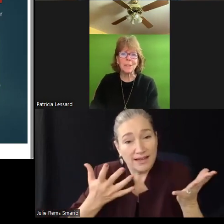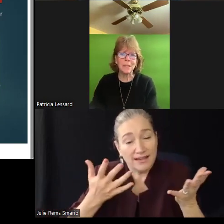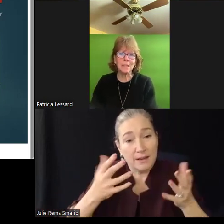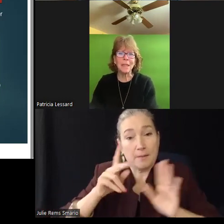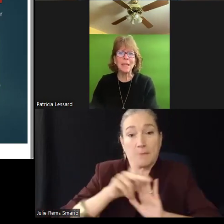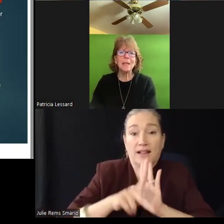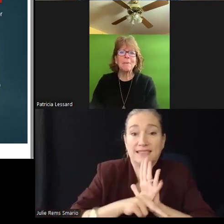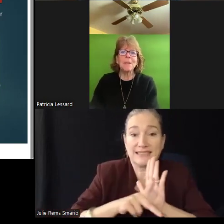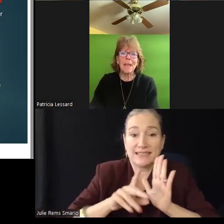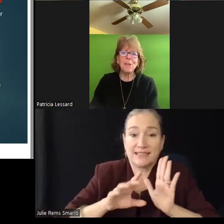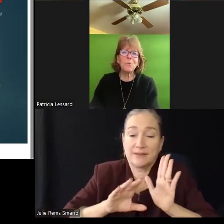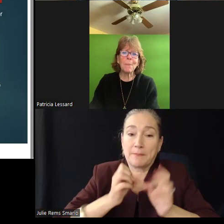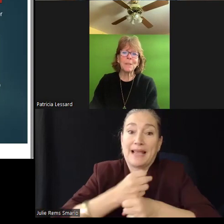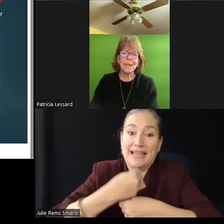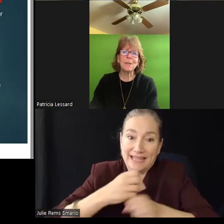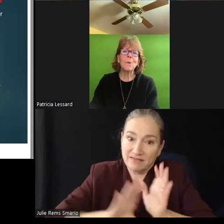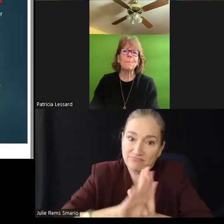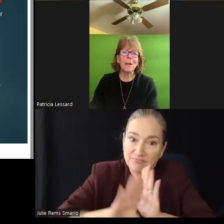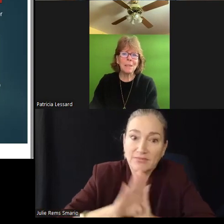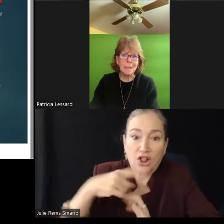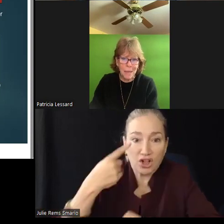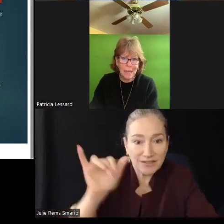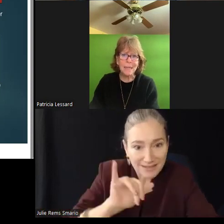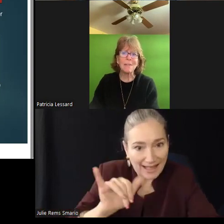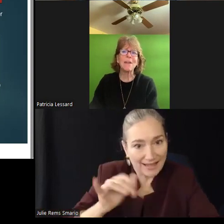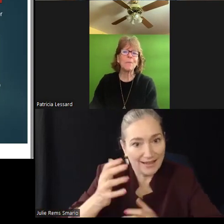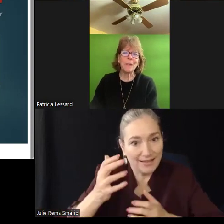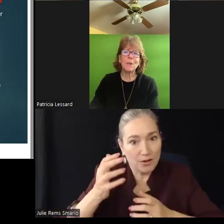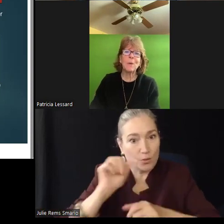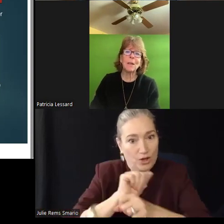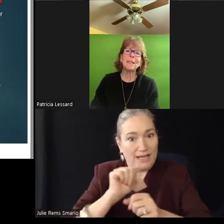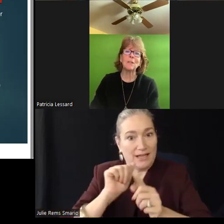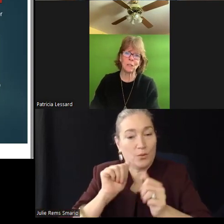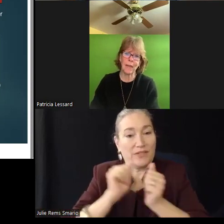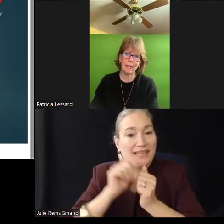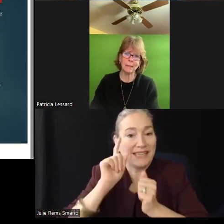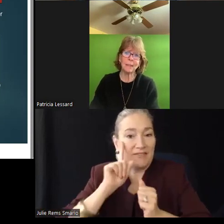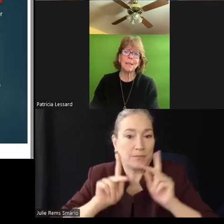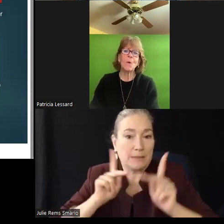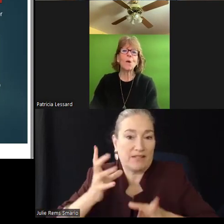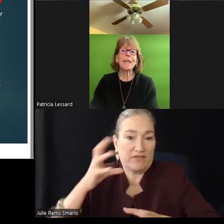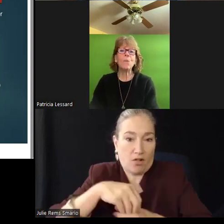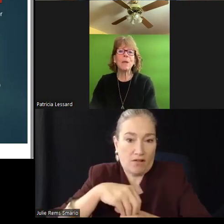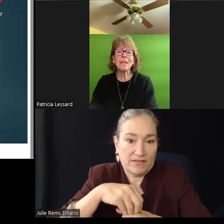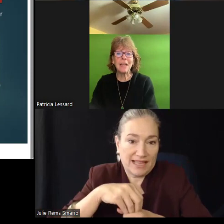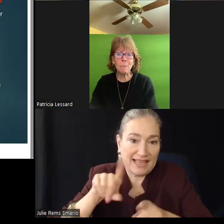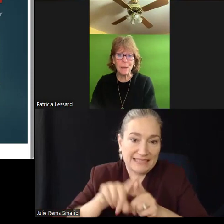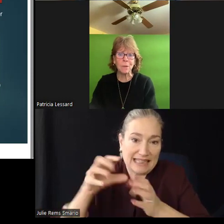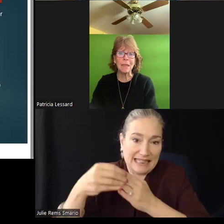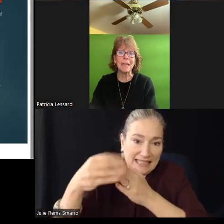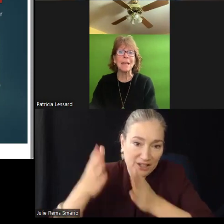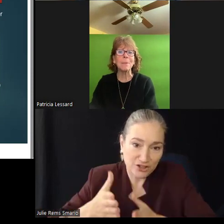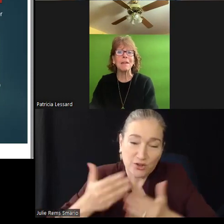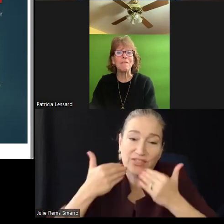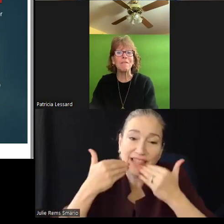these policies. And you represent what policy making and developing good policy looks like. Working with deaf